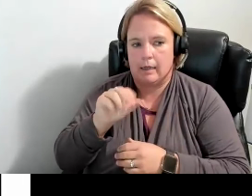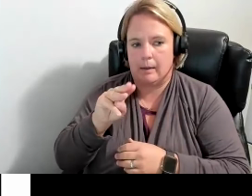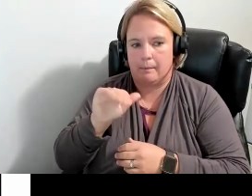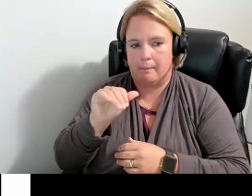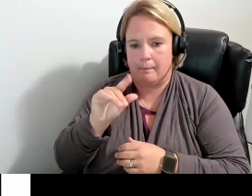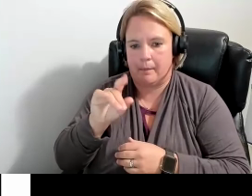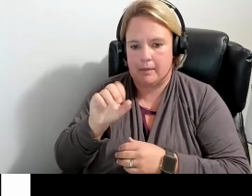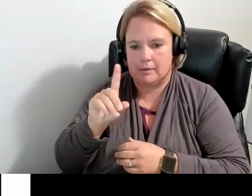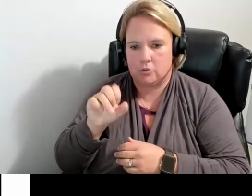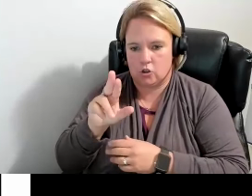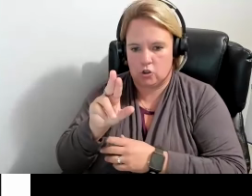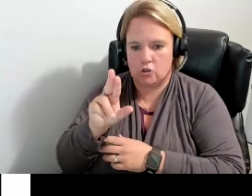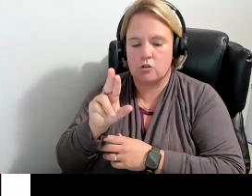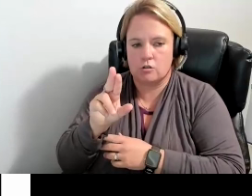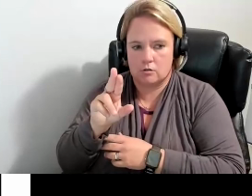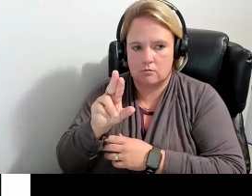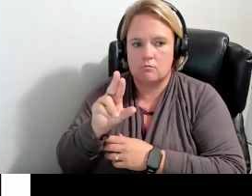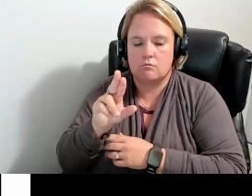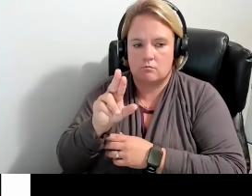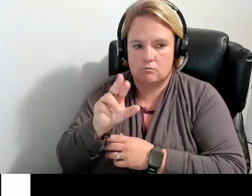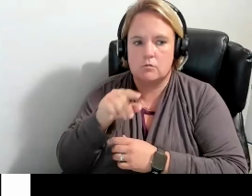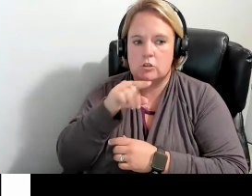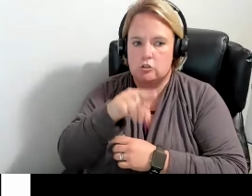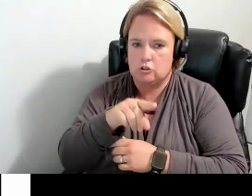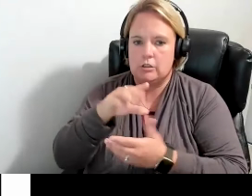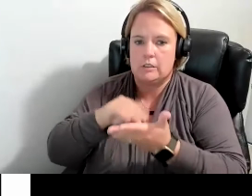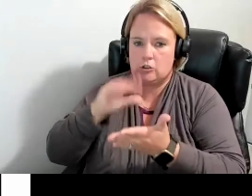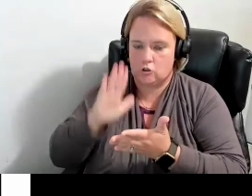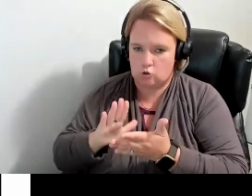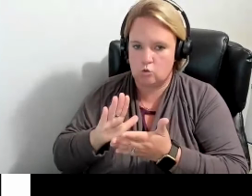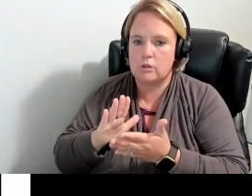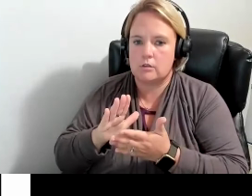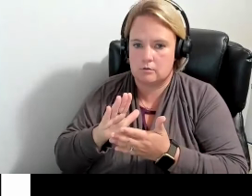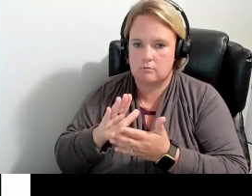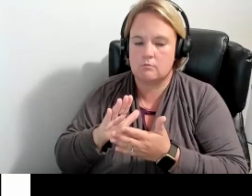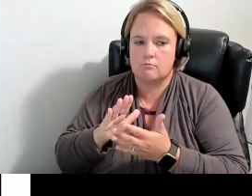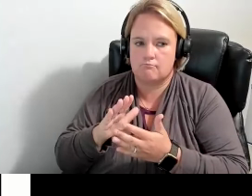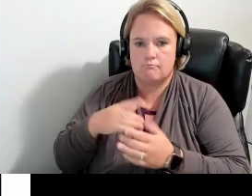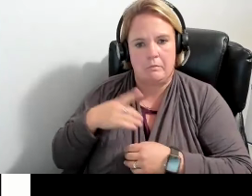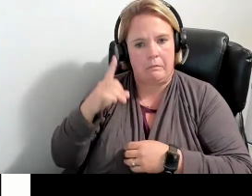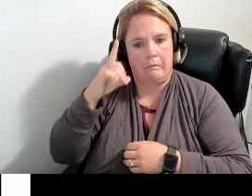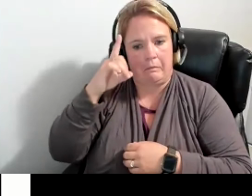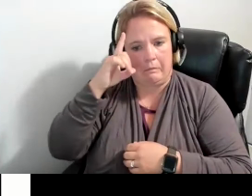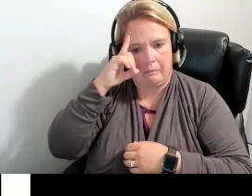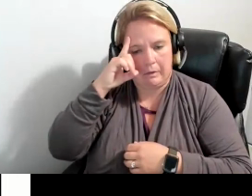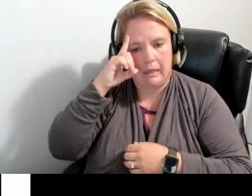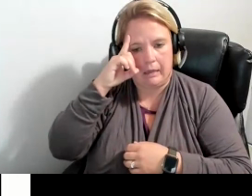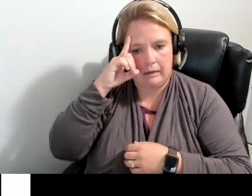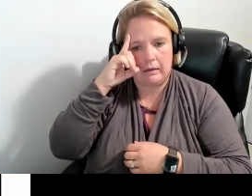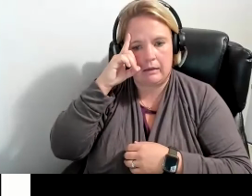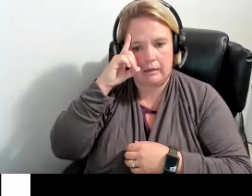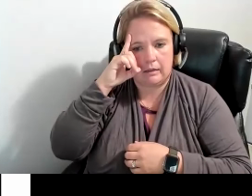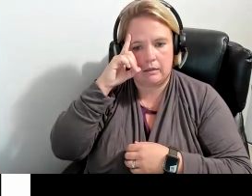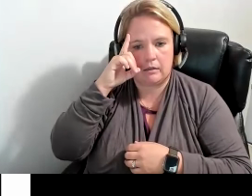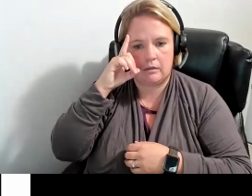ambassador. She's actually one of our students who I think really exemplifies the type of